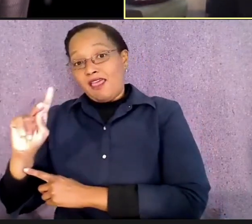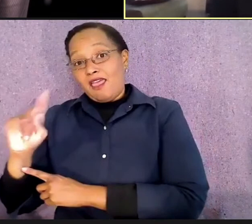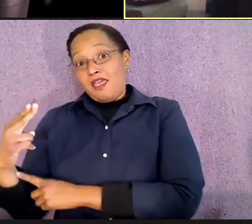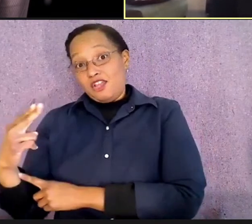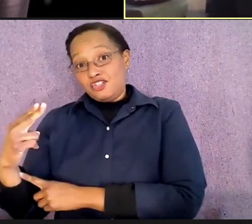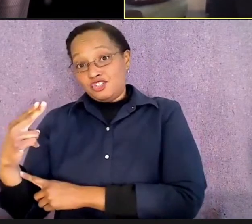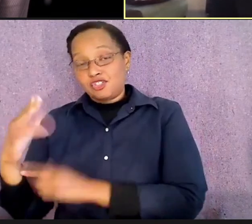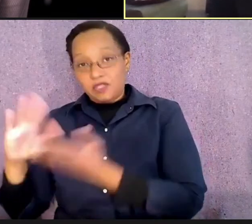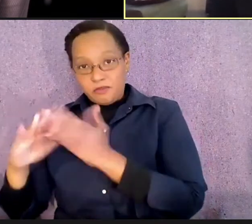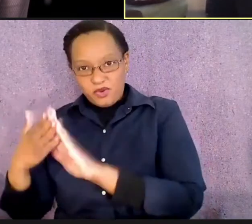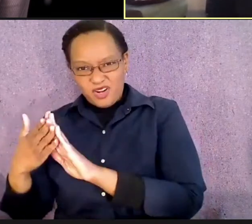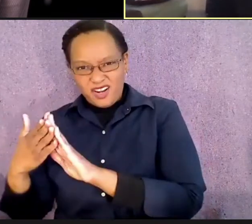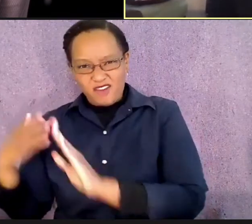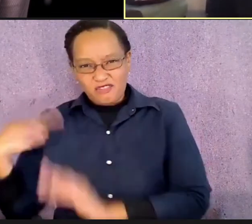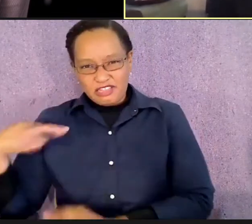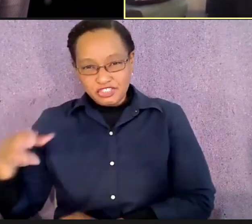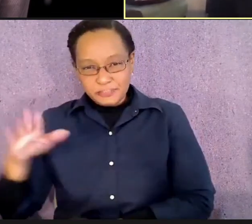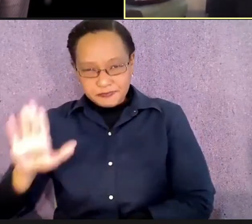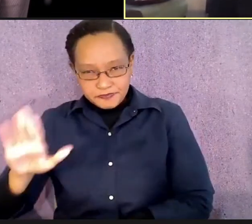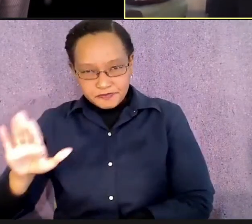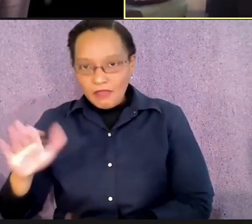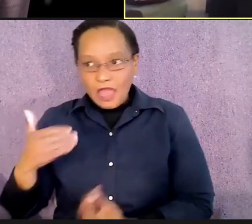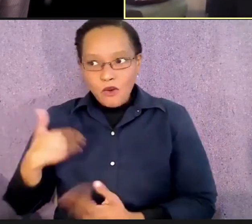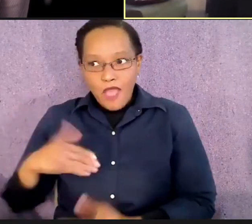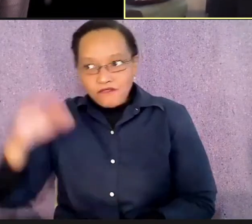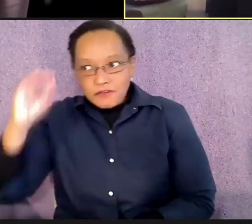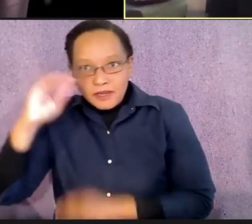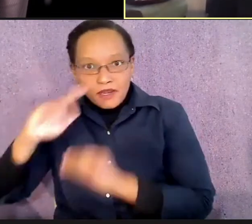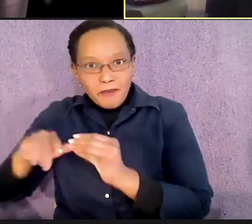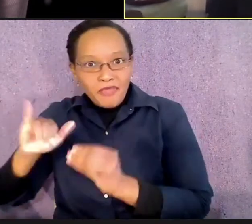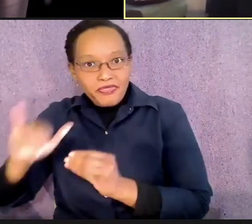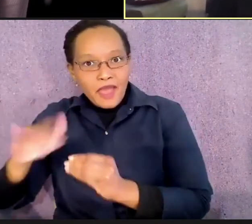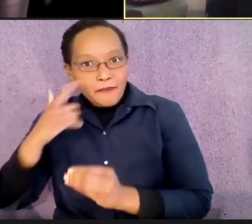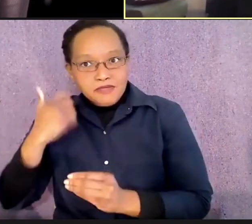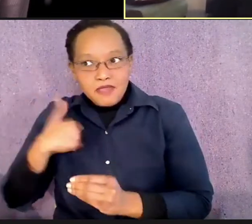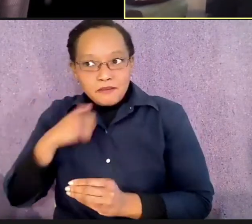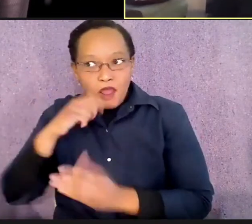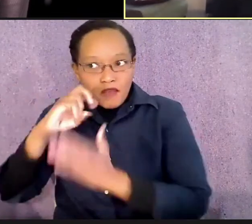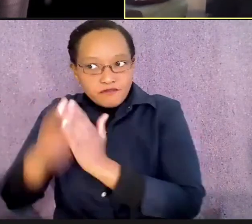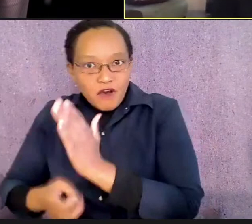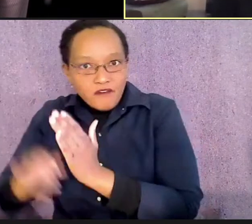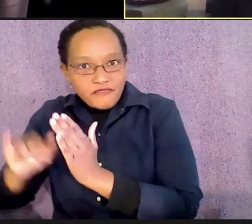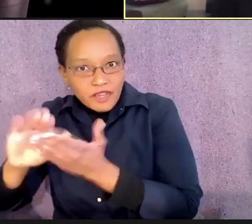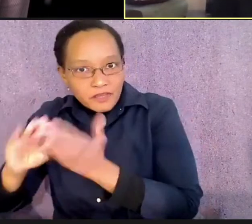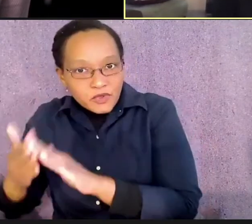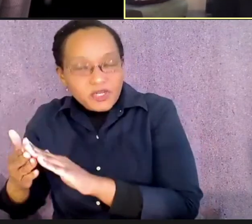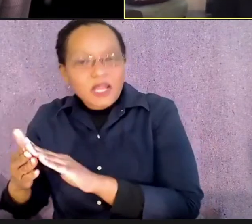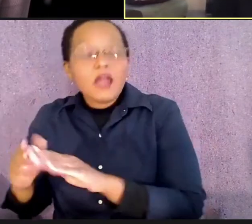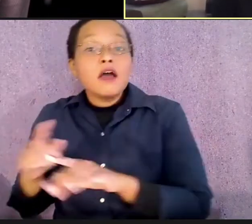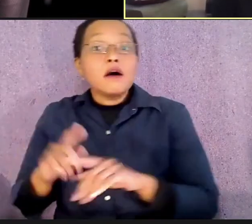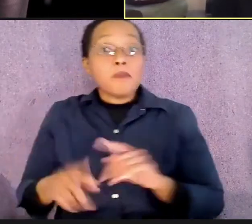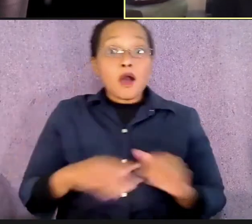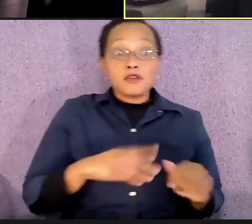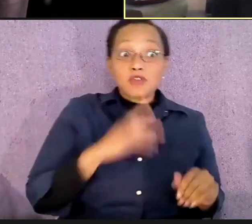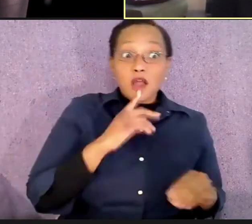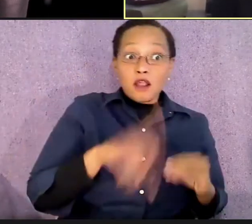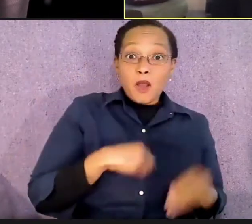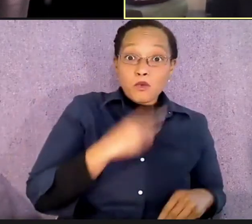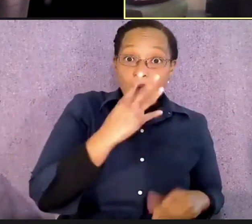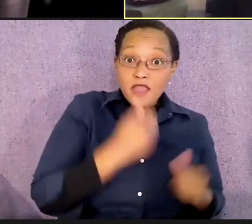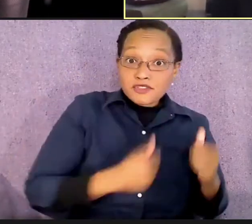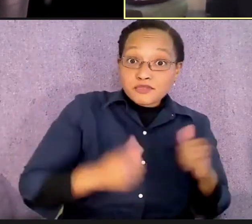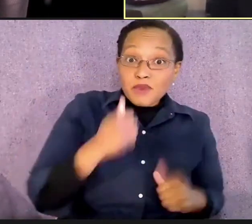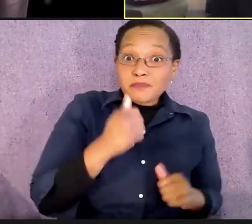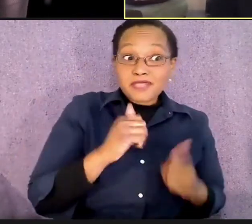So I'm not gonna have strong opinions in that episode about the Sikh community as I am gonna have an episode about white supremacy and how it's affecting Black people